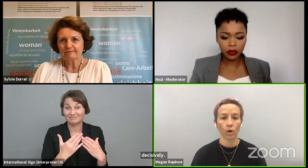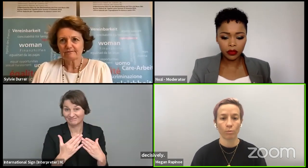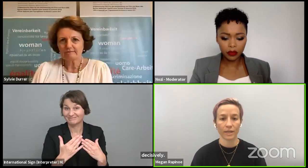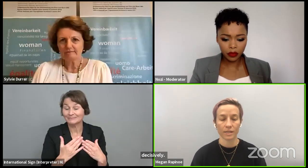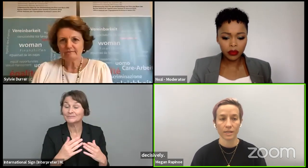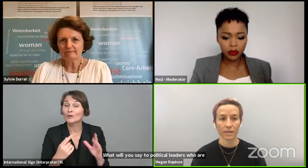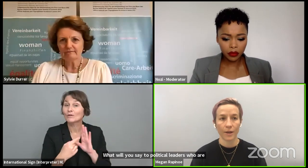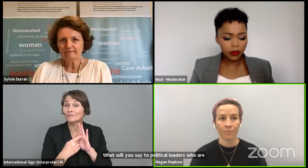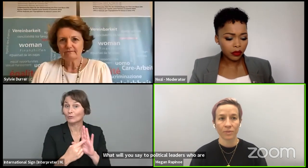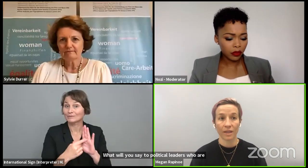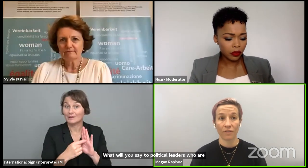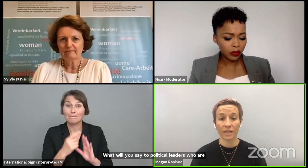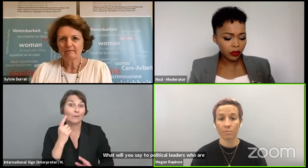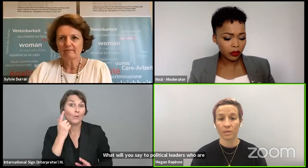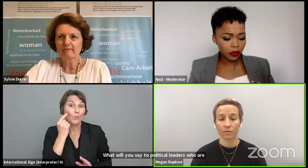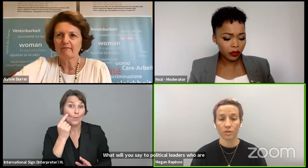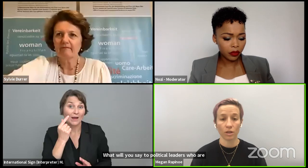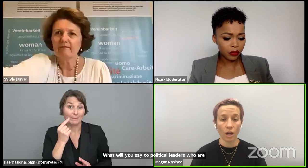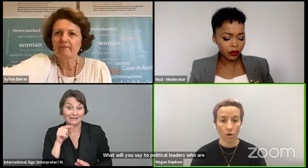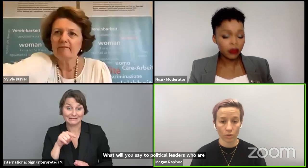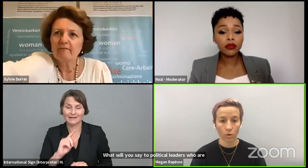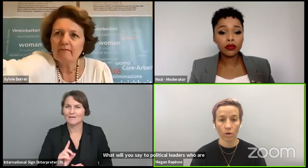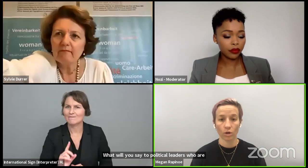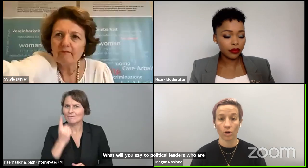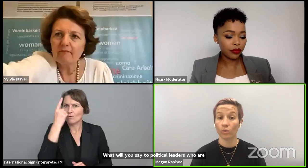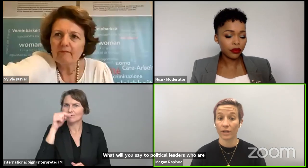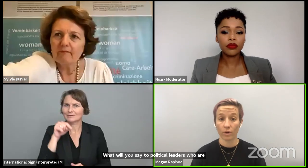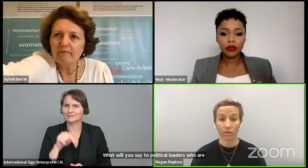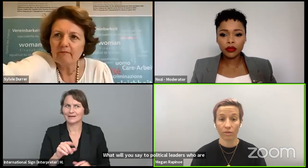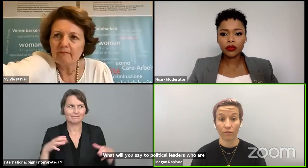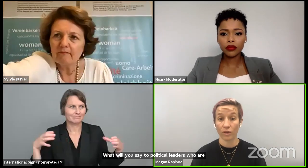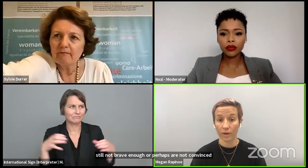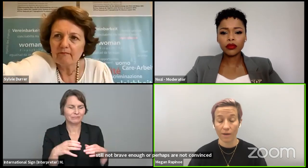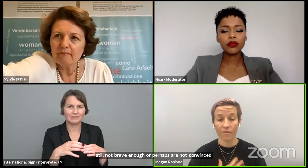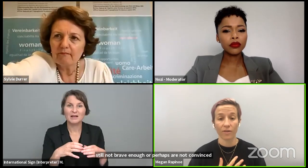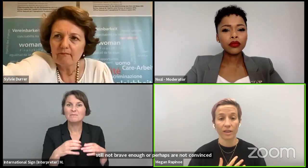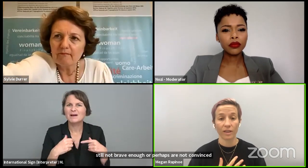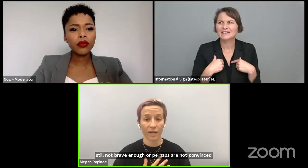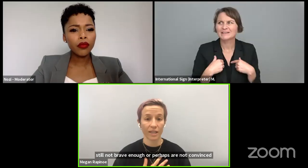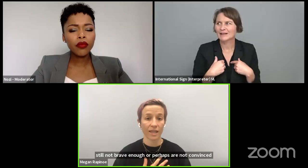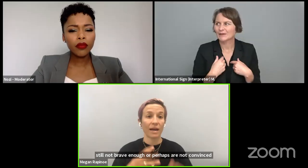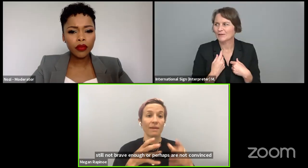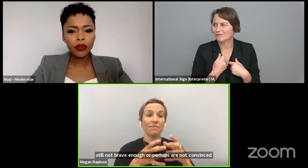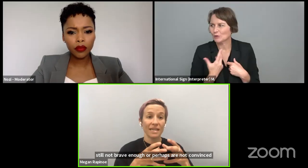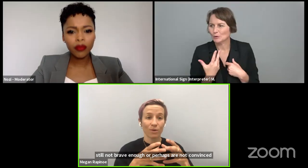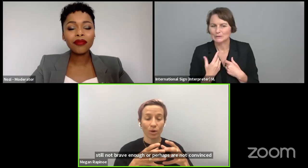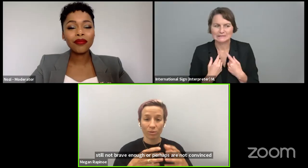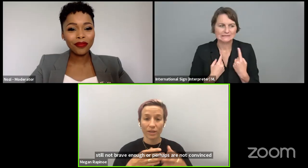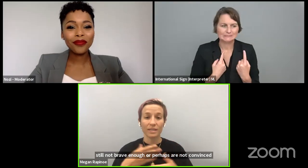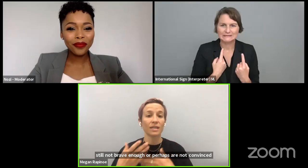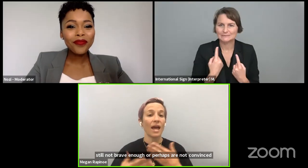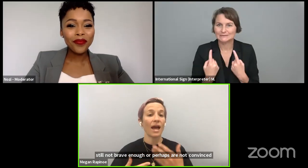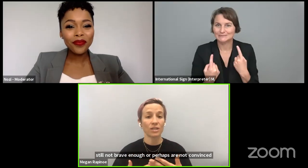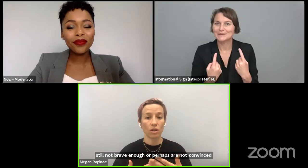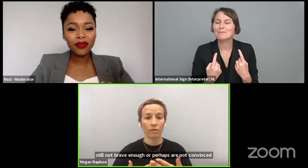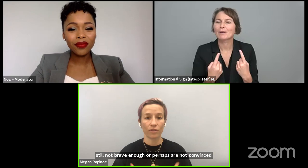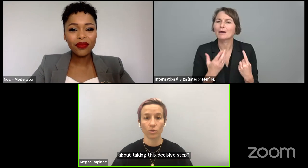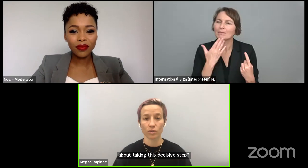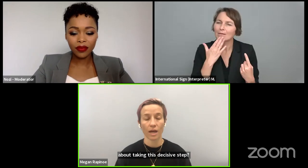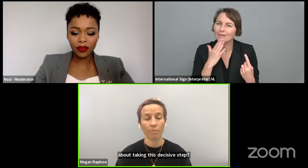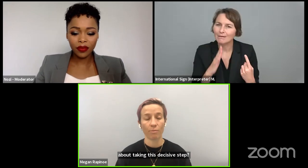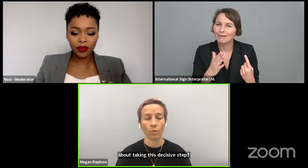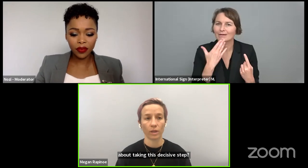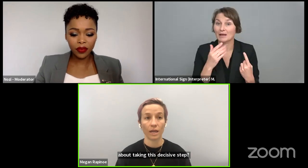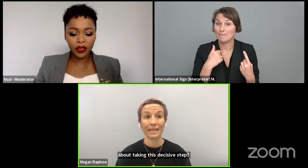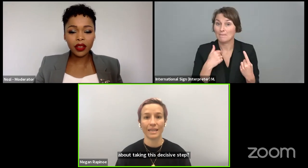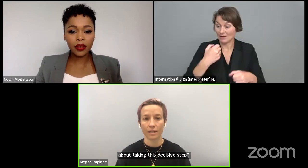themselves in their workplaces, they find themselves alone or only with a few. And I'm very lucky that my immediate workplace has all of